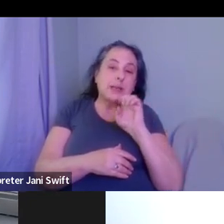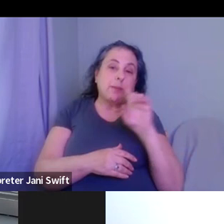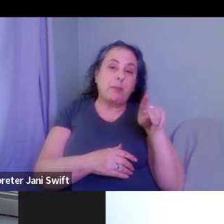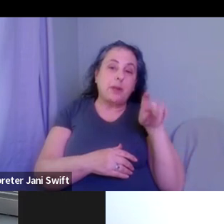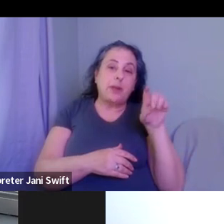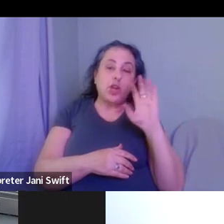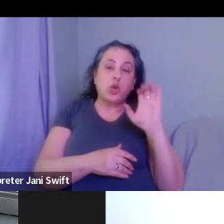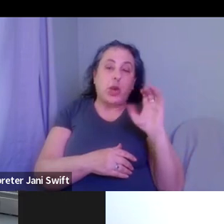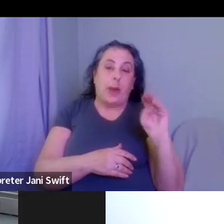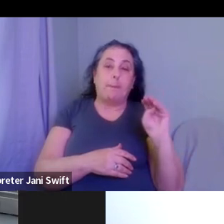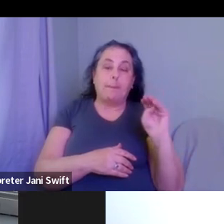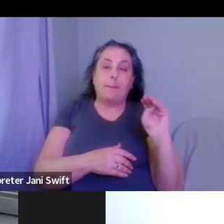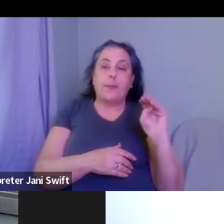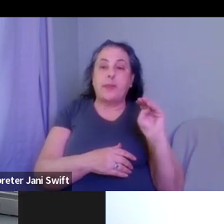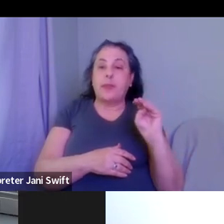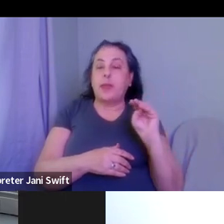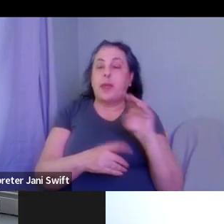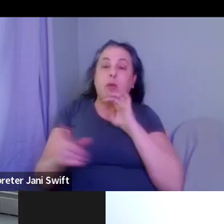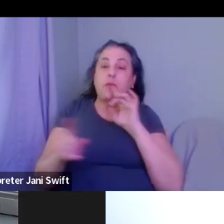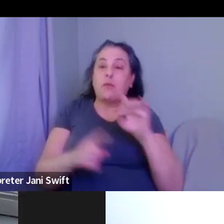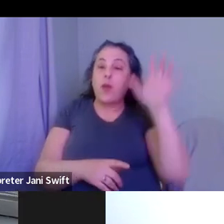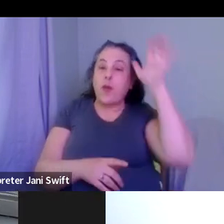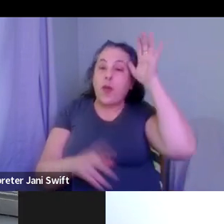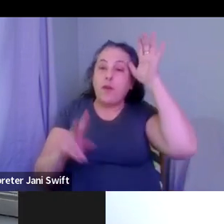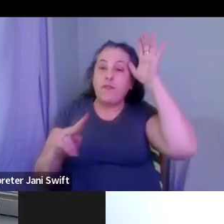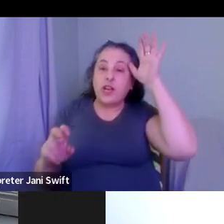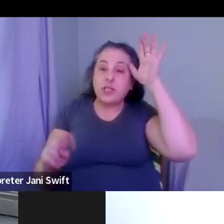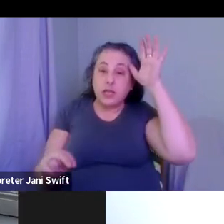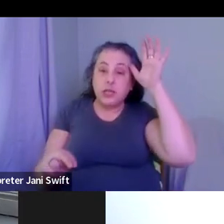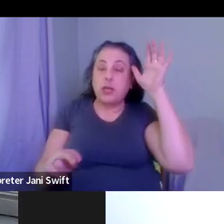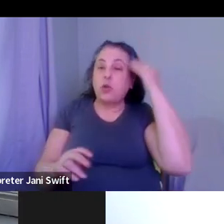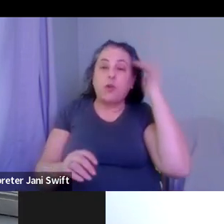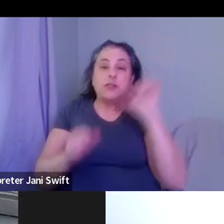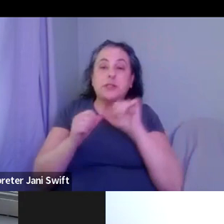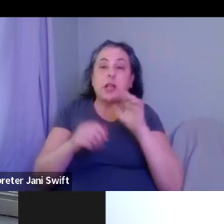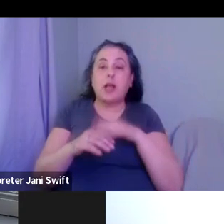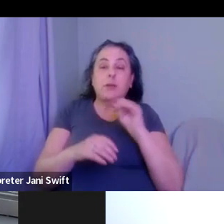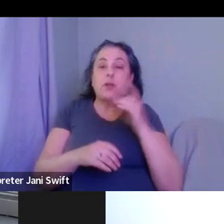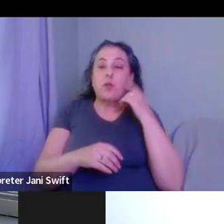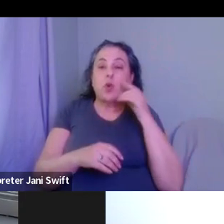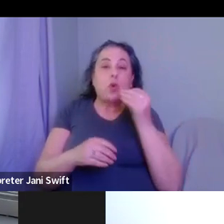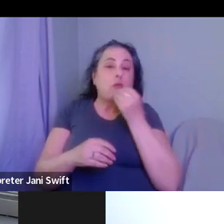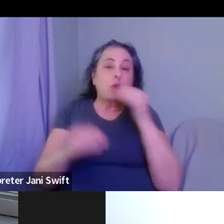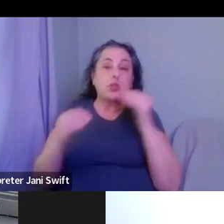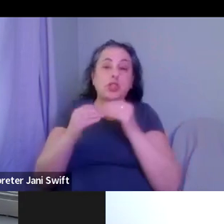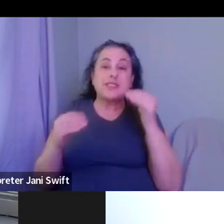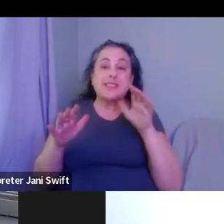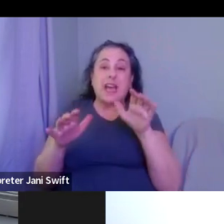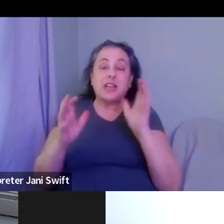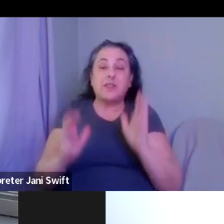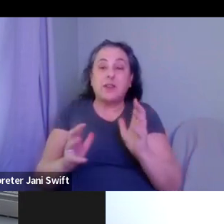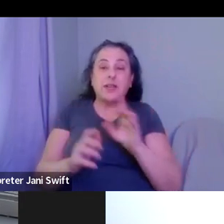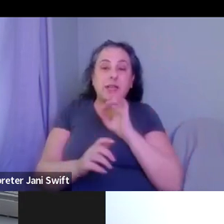heard that they get venison, and I don't know, again, if this is still on the menu, but for food justice activists, this would